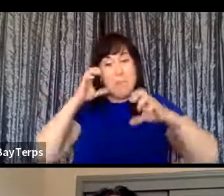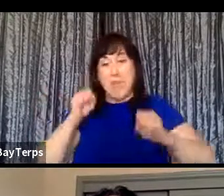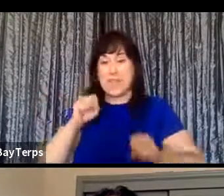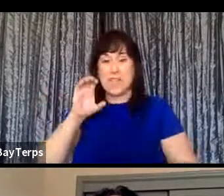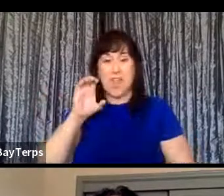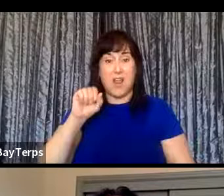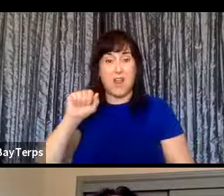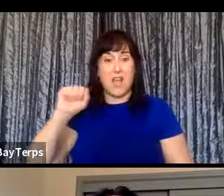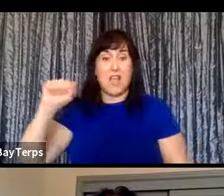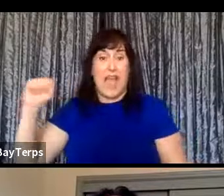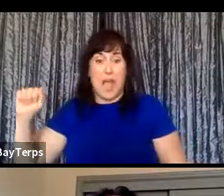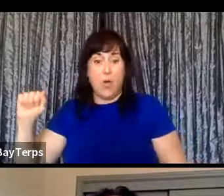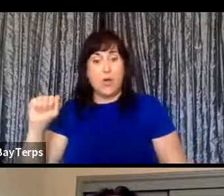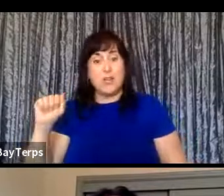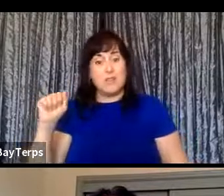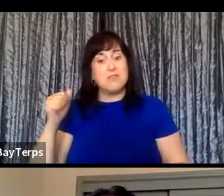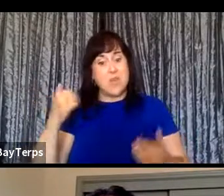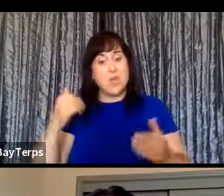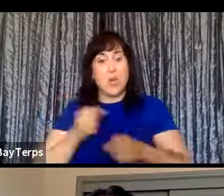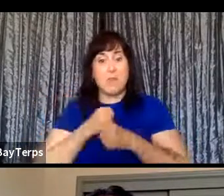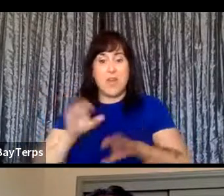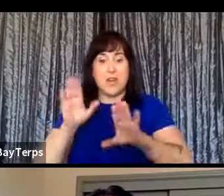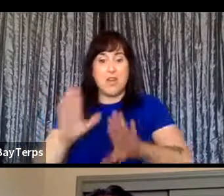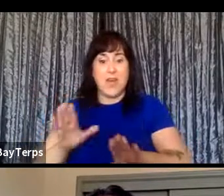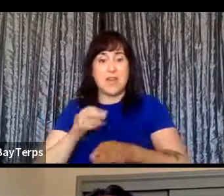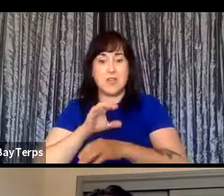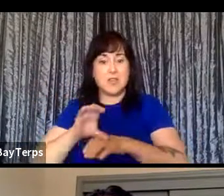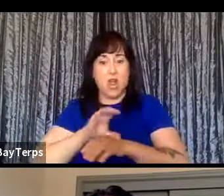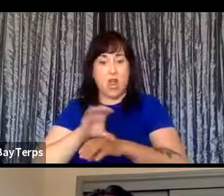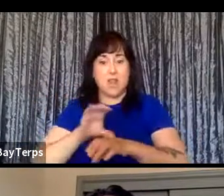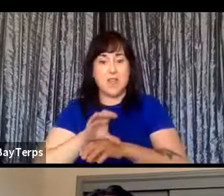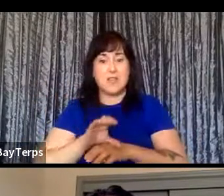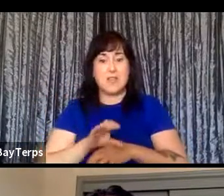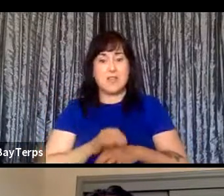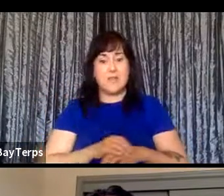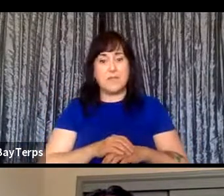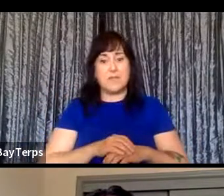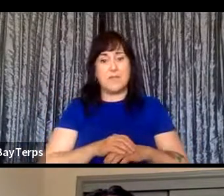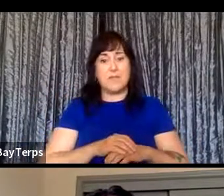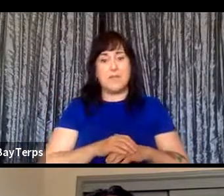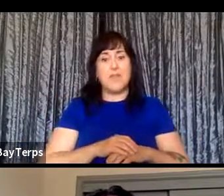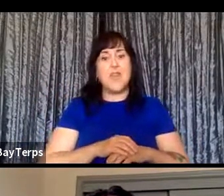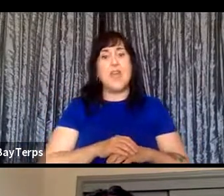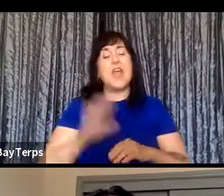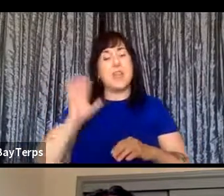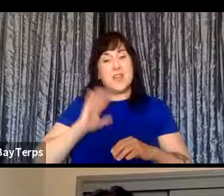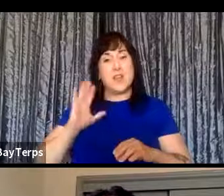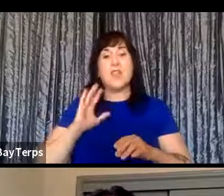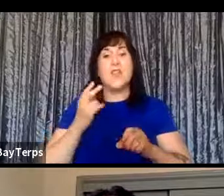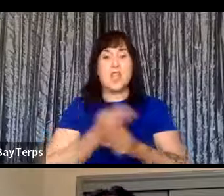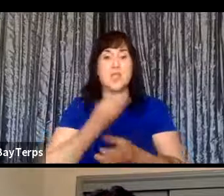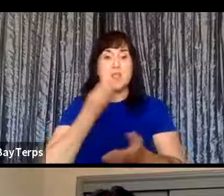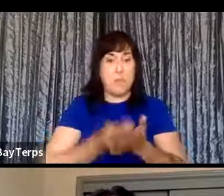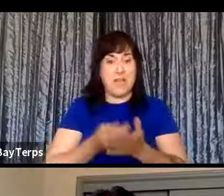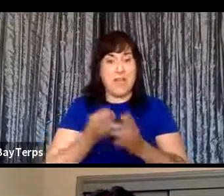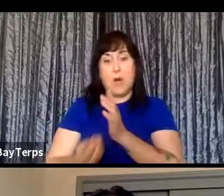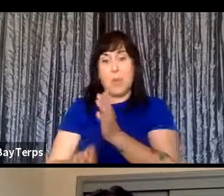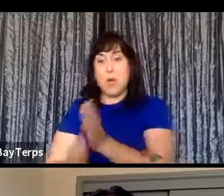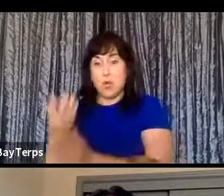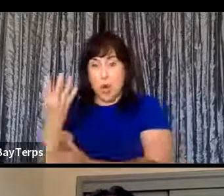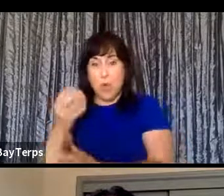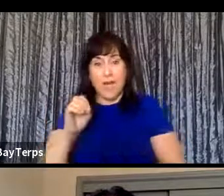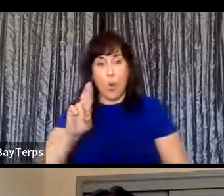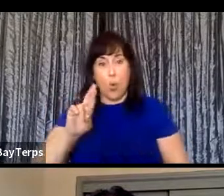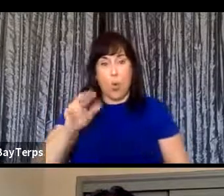that's what they started to do. And they started to go and literally use the money they got from growing organic cacao to